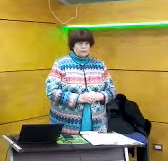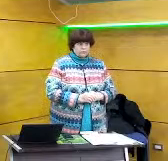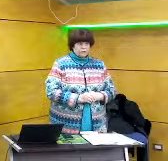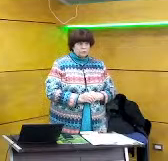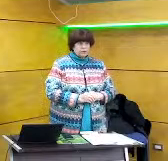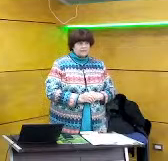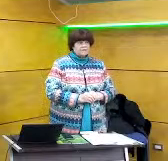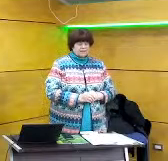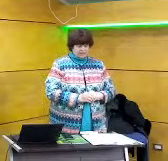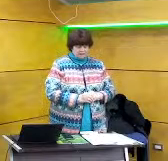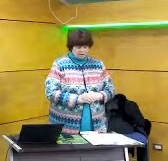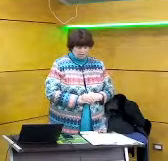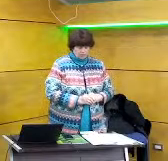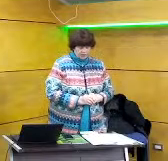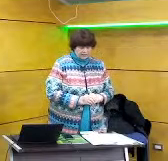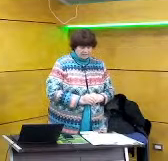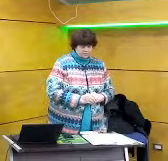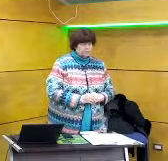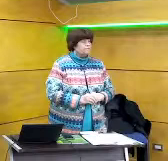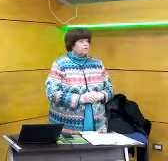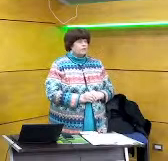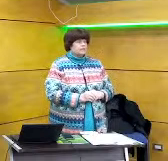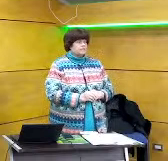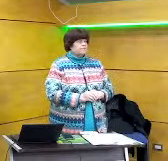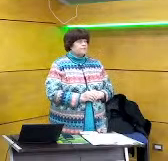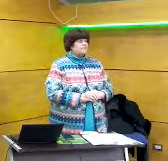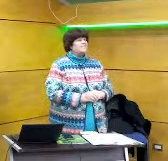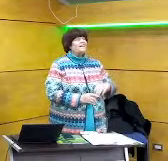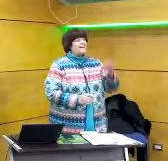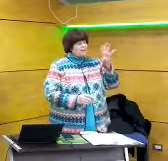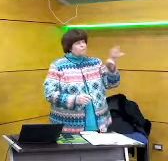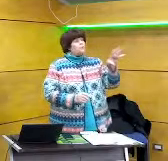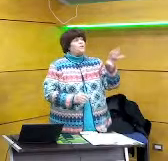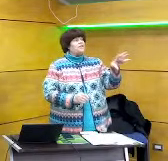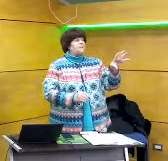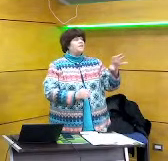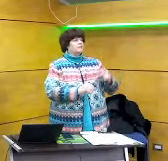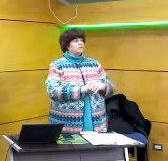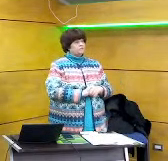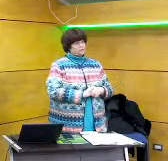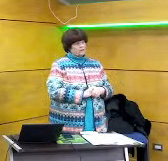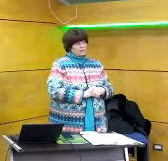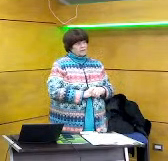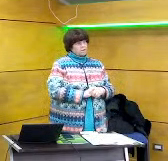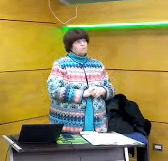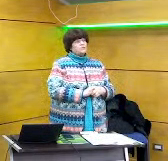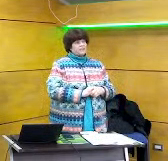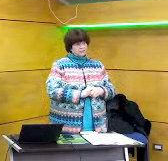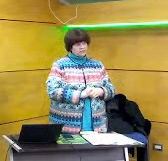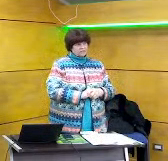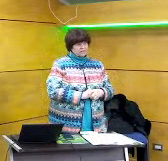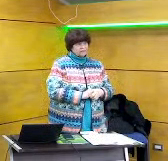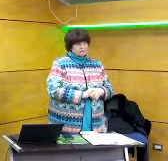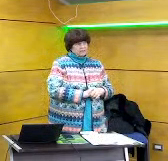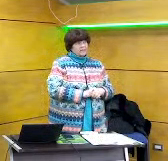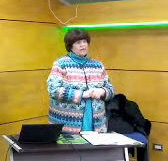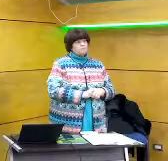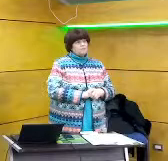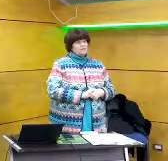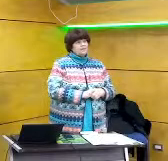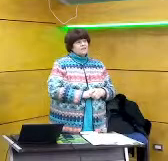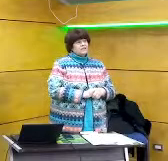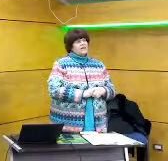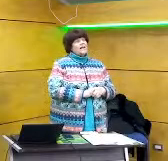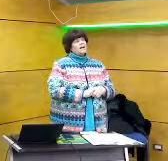So we do like to thank our organizers for all of these events, and everyone here potentially